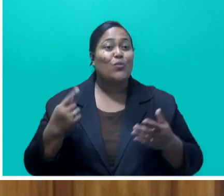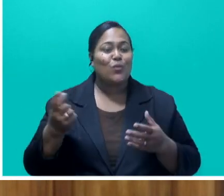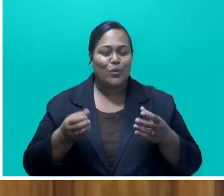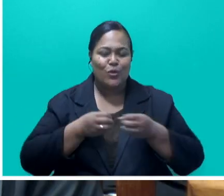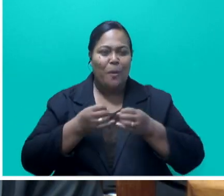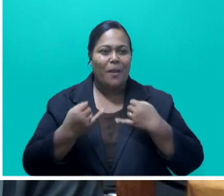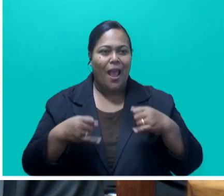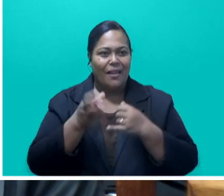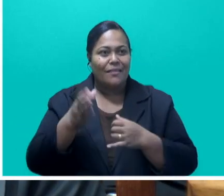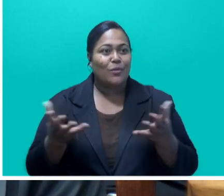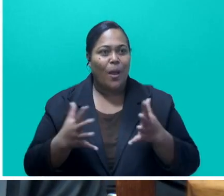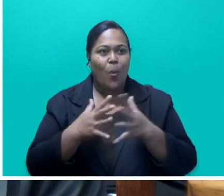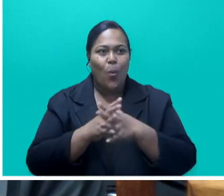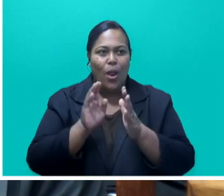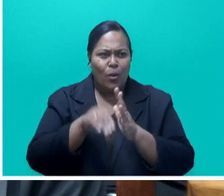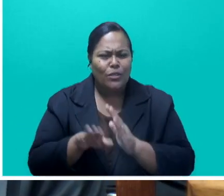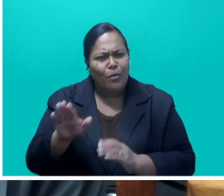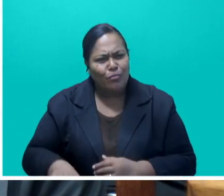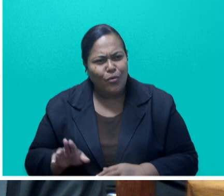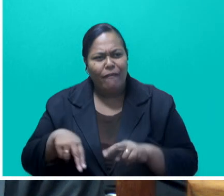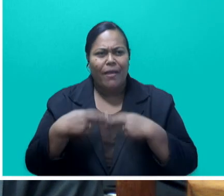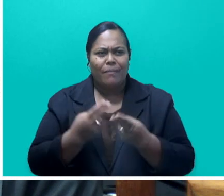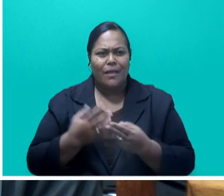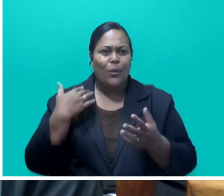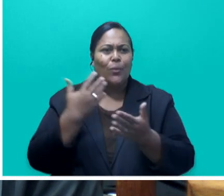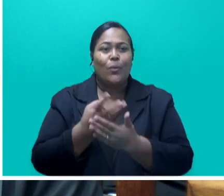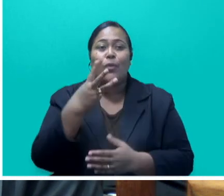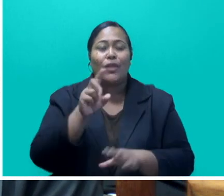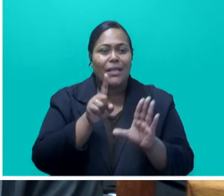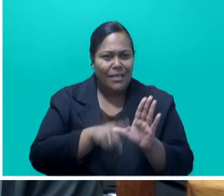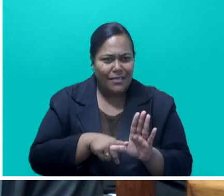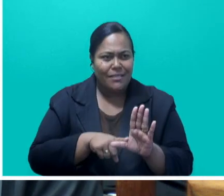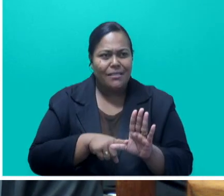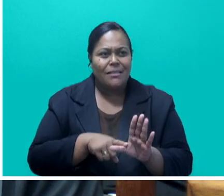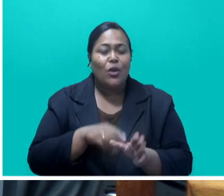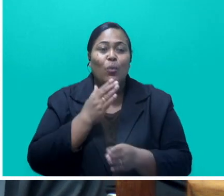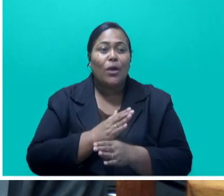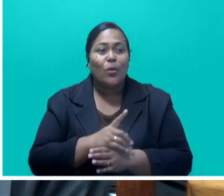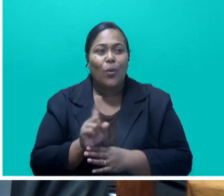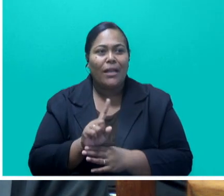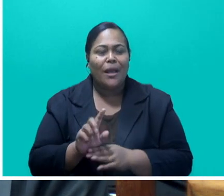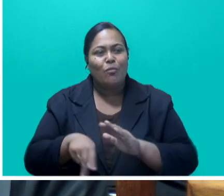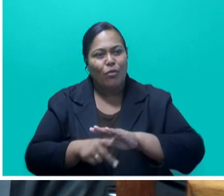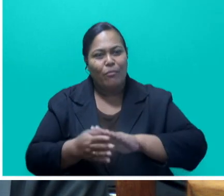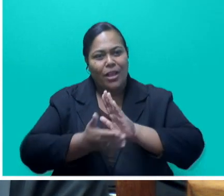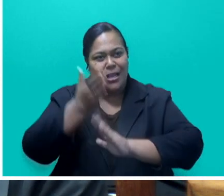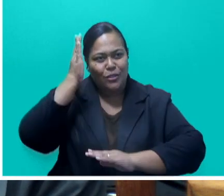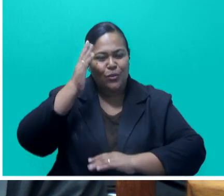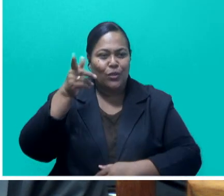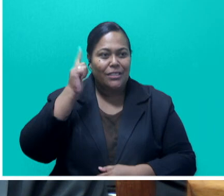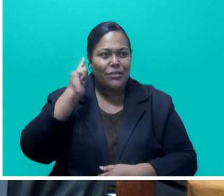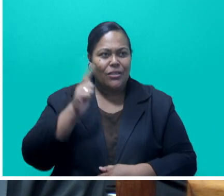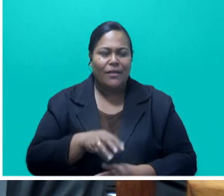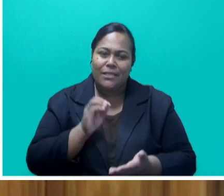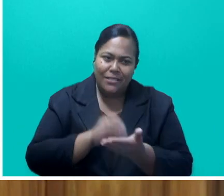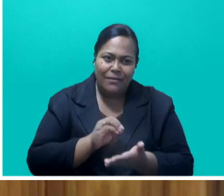up from a poor family, and over 30 years served as a primary and secondary school teacher. He later served as the director of the